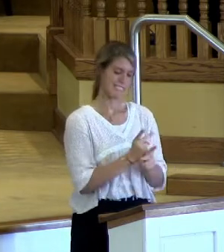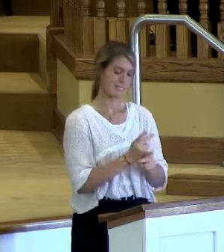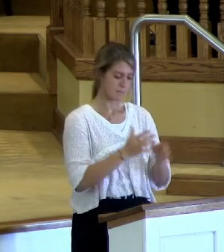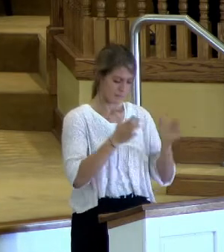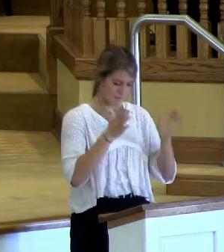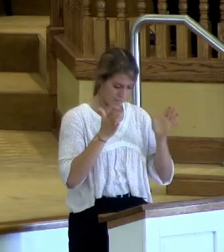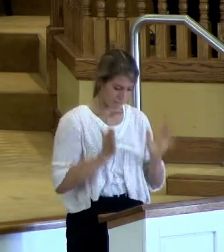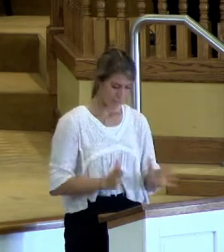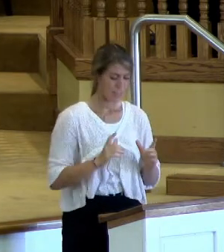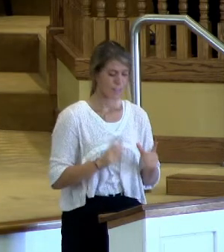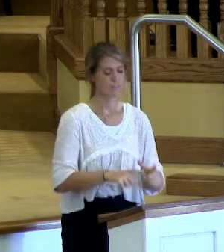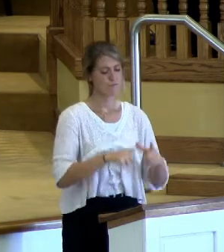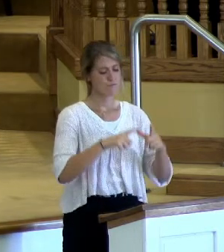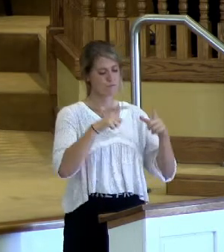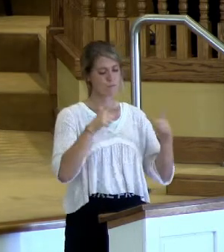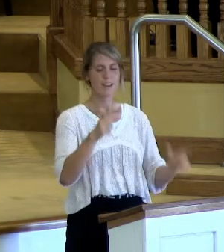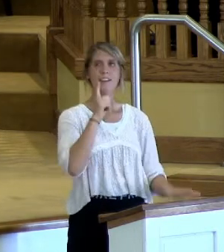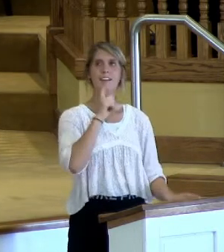keeper.